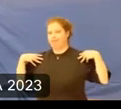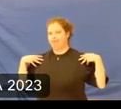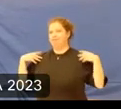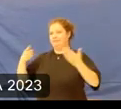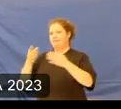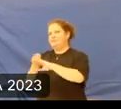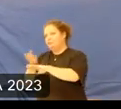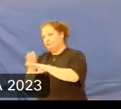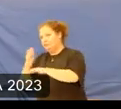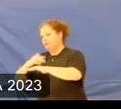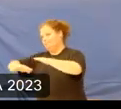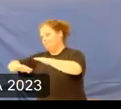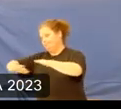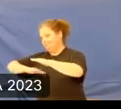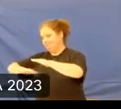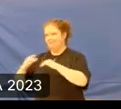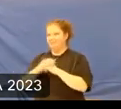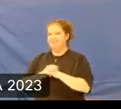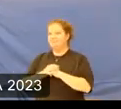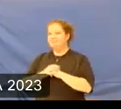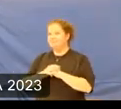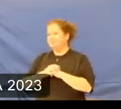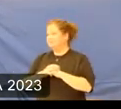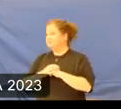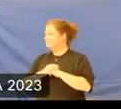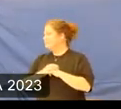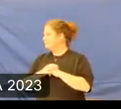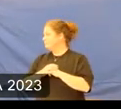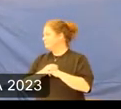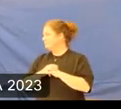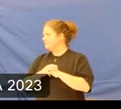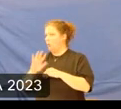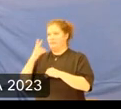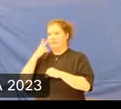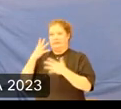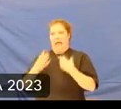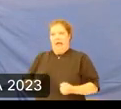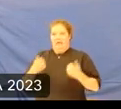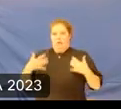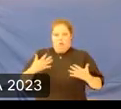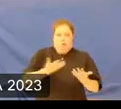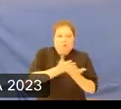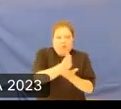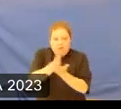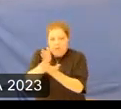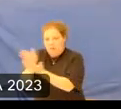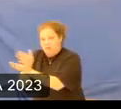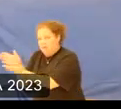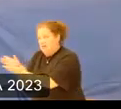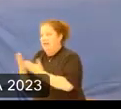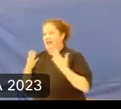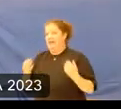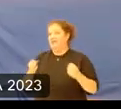plenty of other channels, I think, that you can think about that are probably underexplored. But a more sort of theoretical